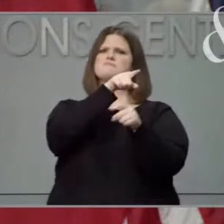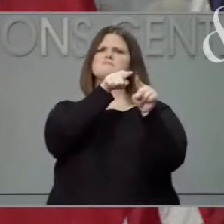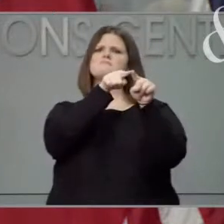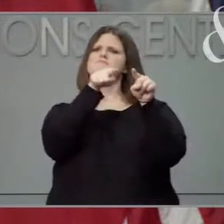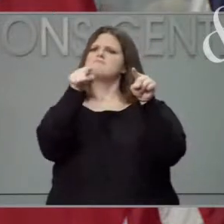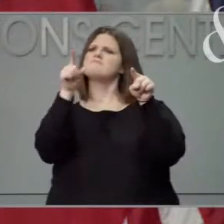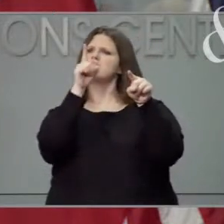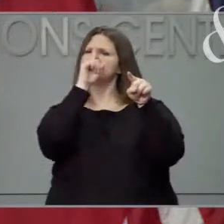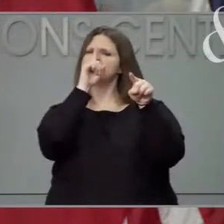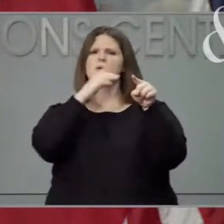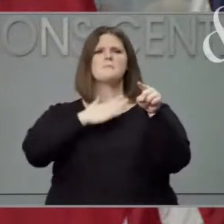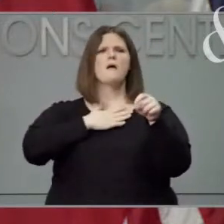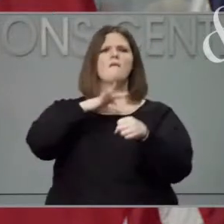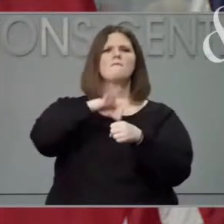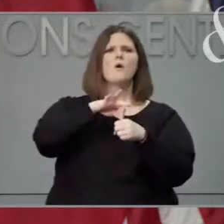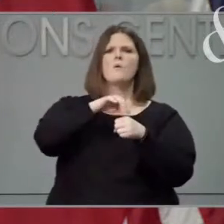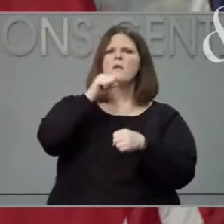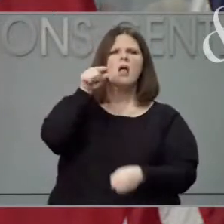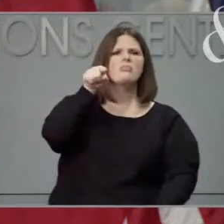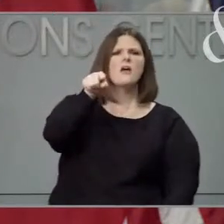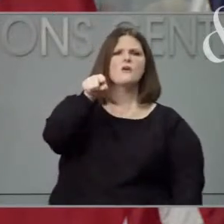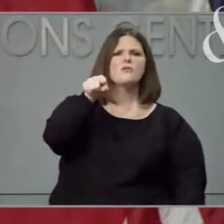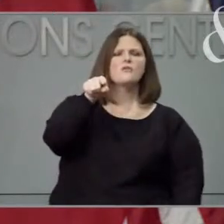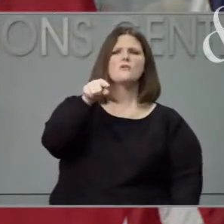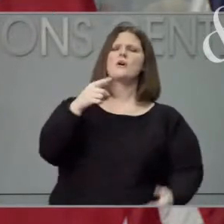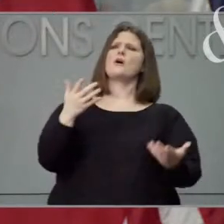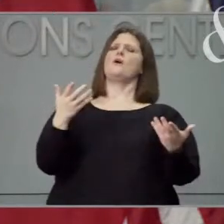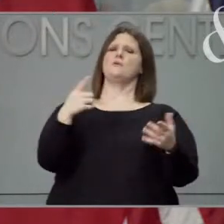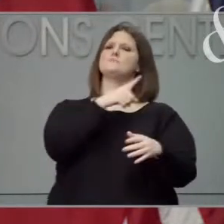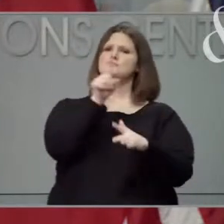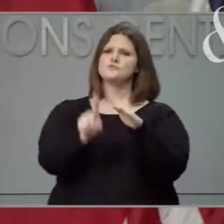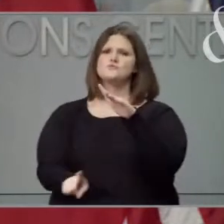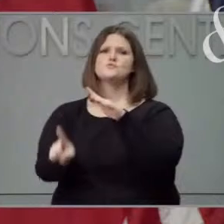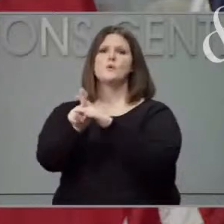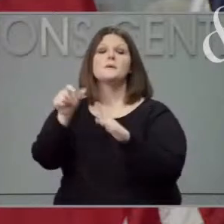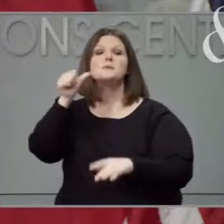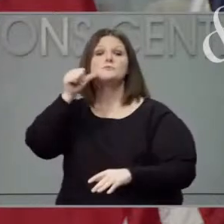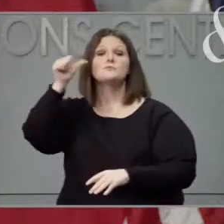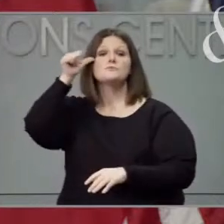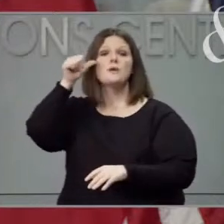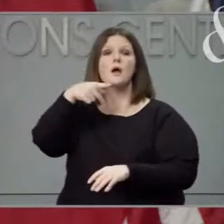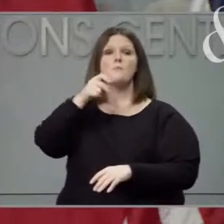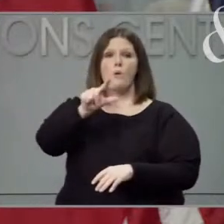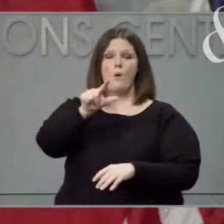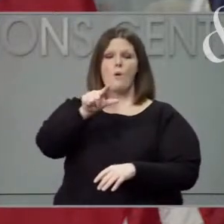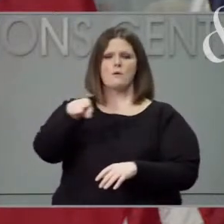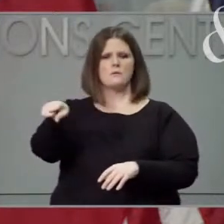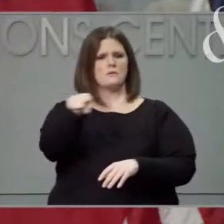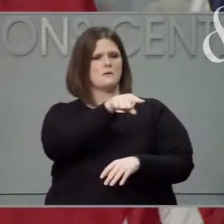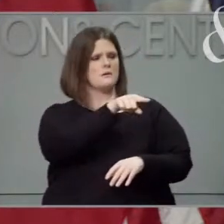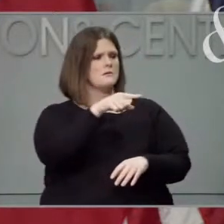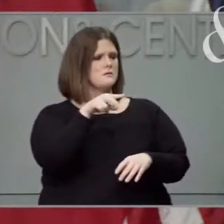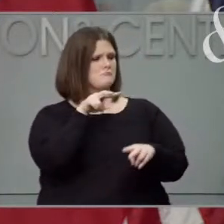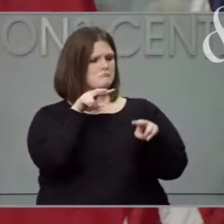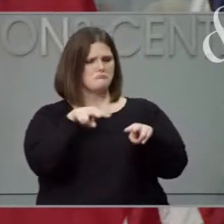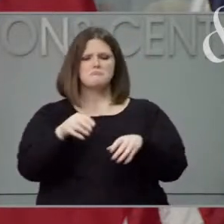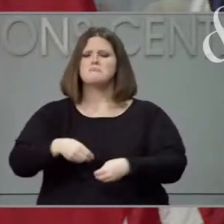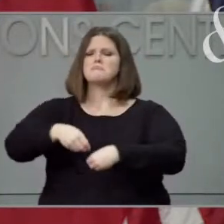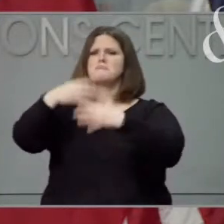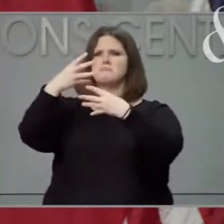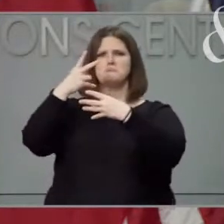recorded, and then he went to the poll yesterday, and poll workers in Union County looked it up, couldn't